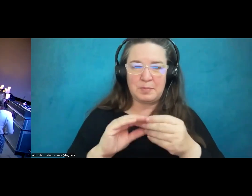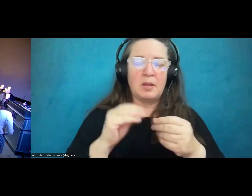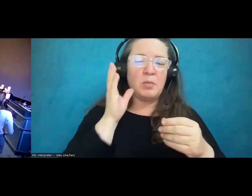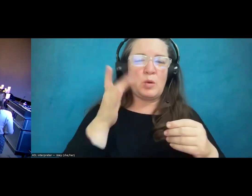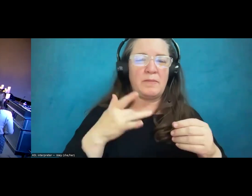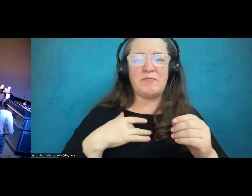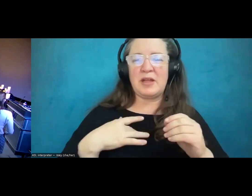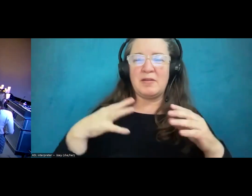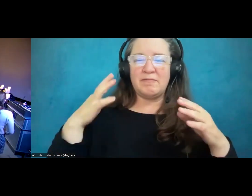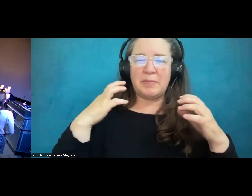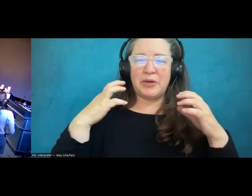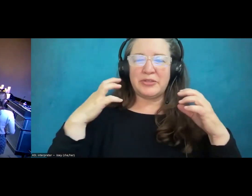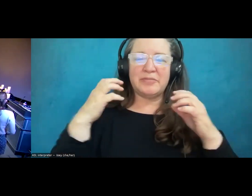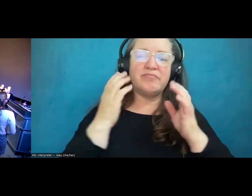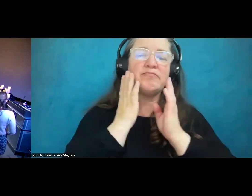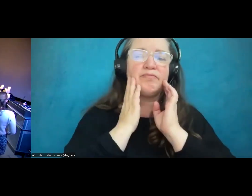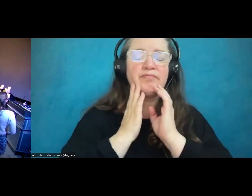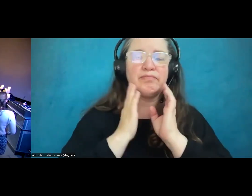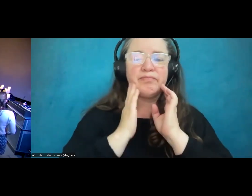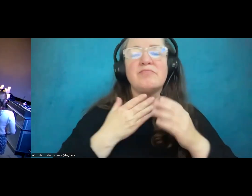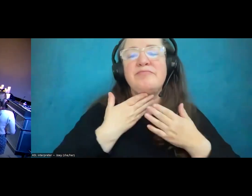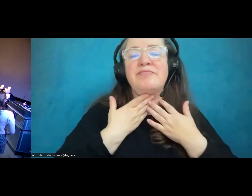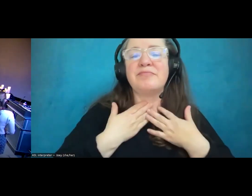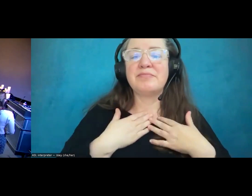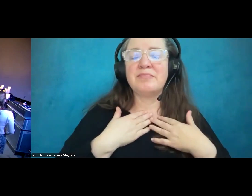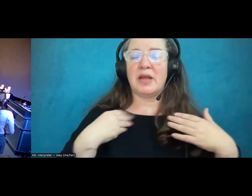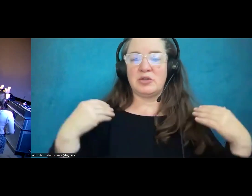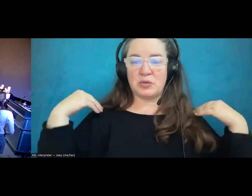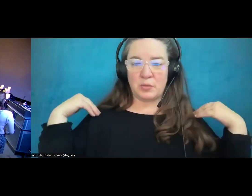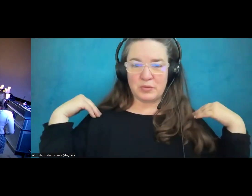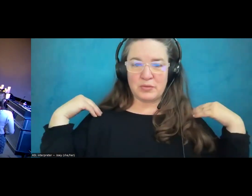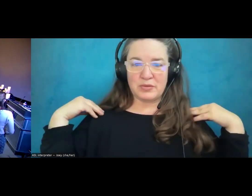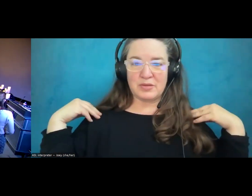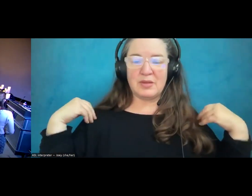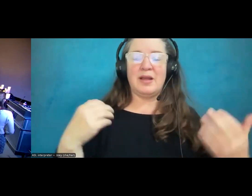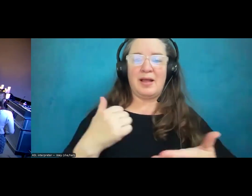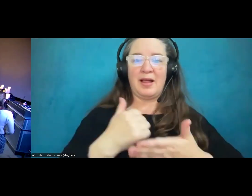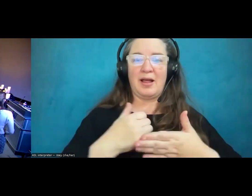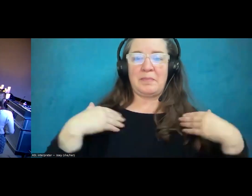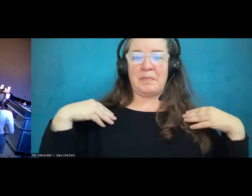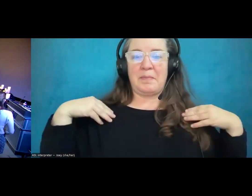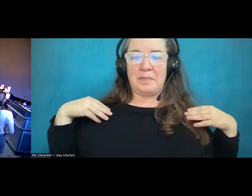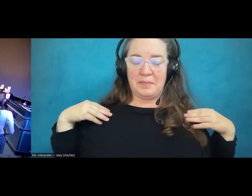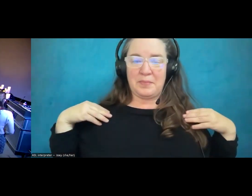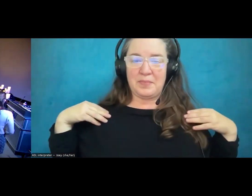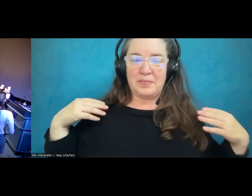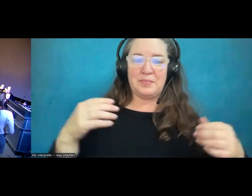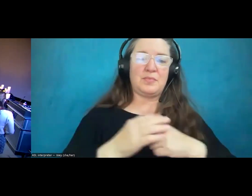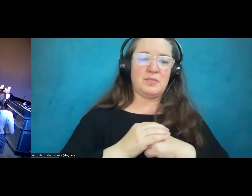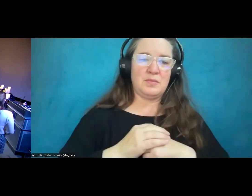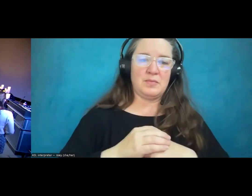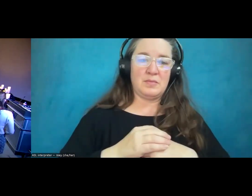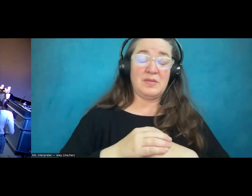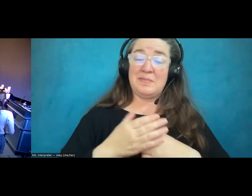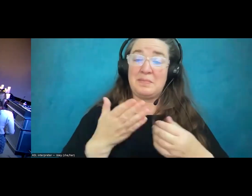feel it in your neck, feel it in your shoulders, feel it help them stay open. Feel it maybe